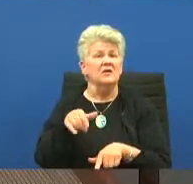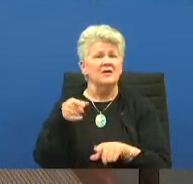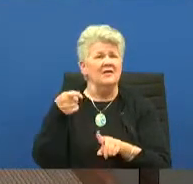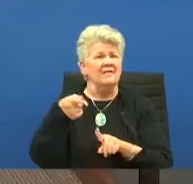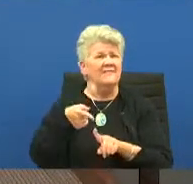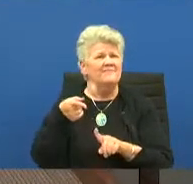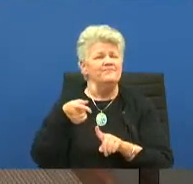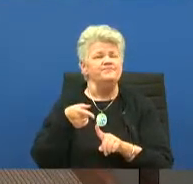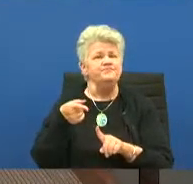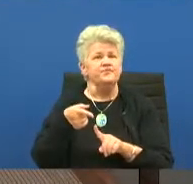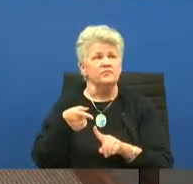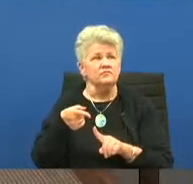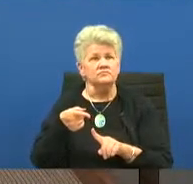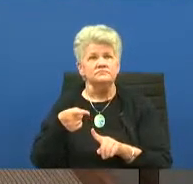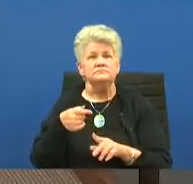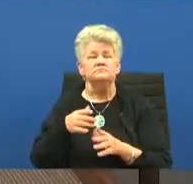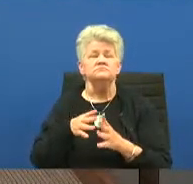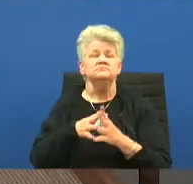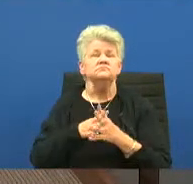particular